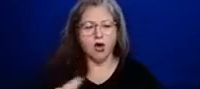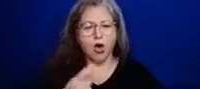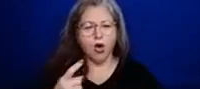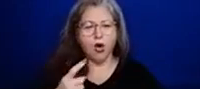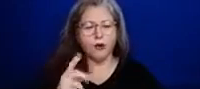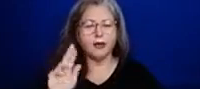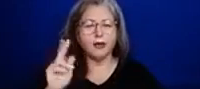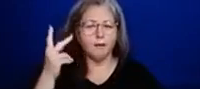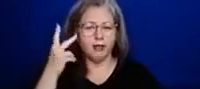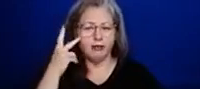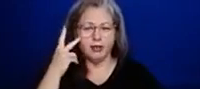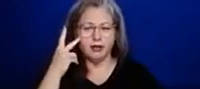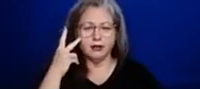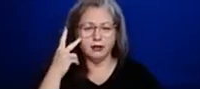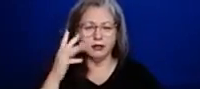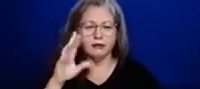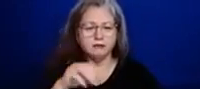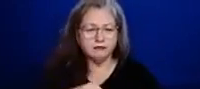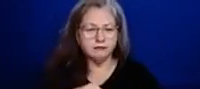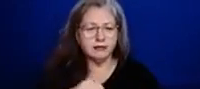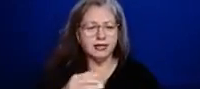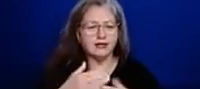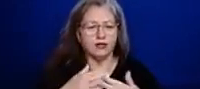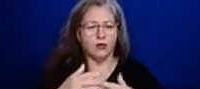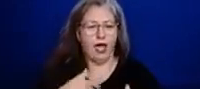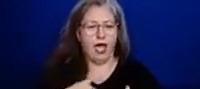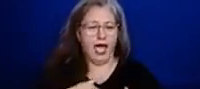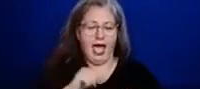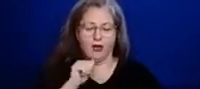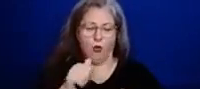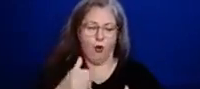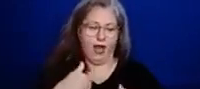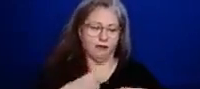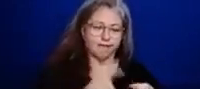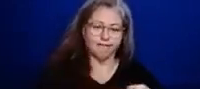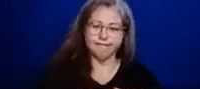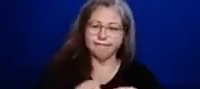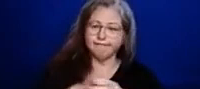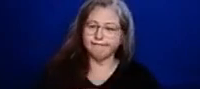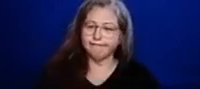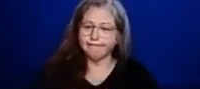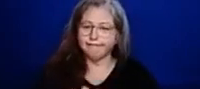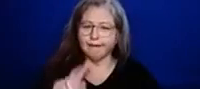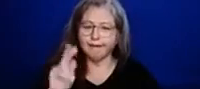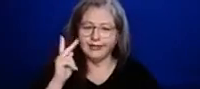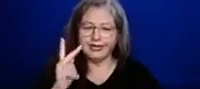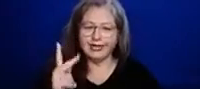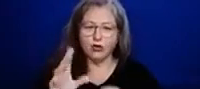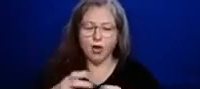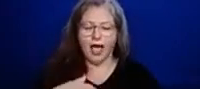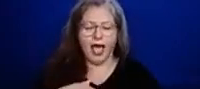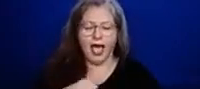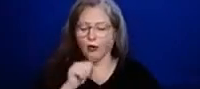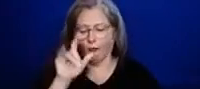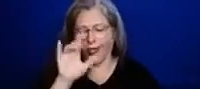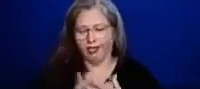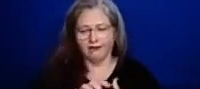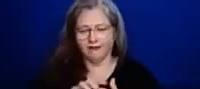politically oriented, even though I don't belong to any political party, I don't believe in them.